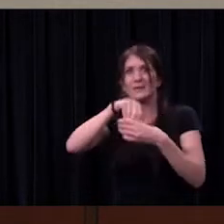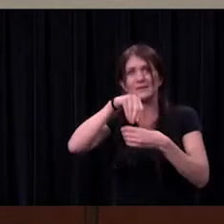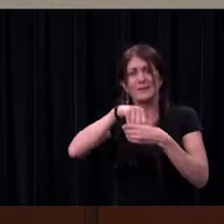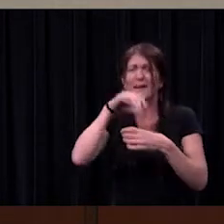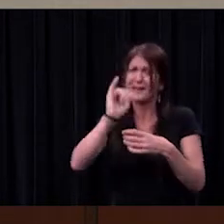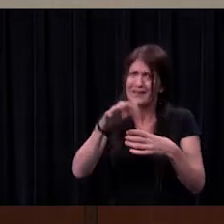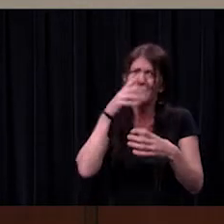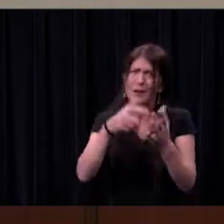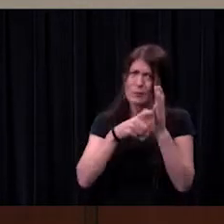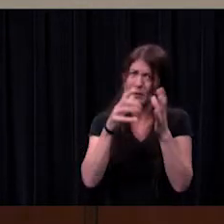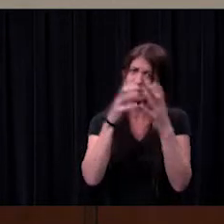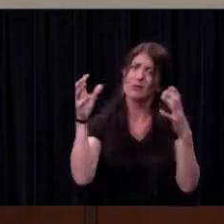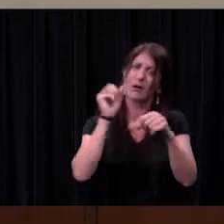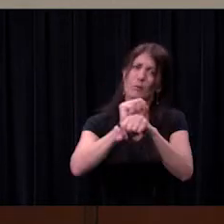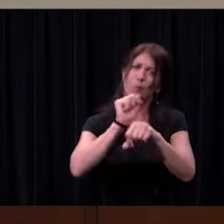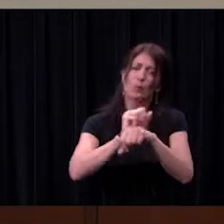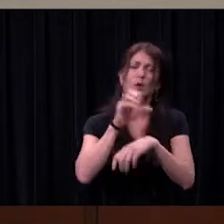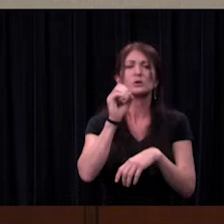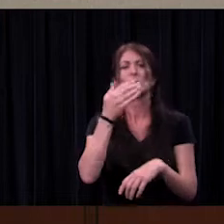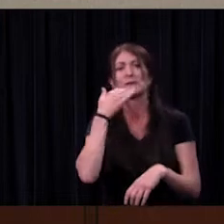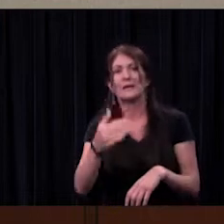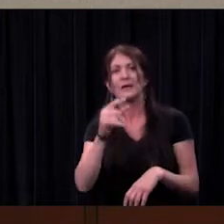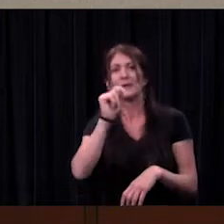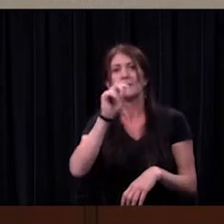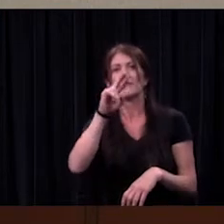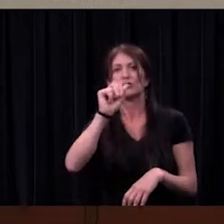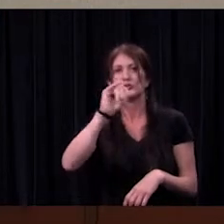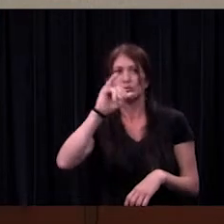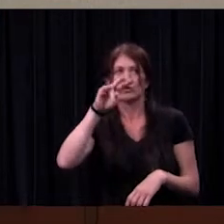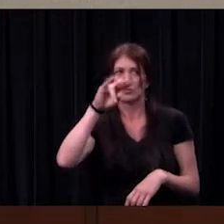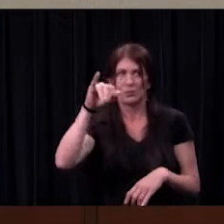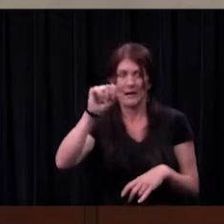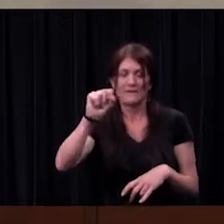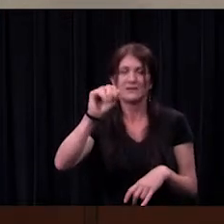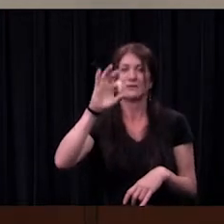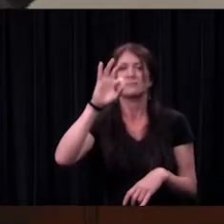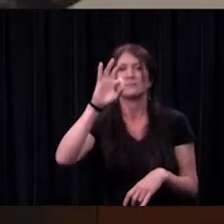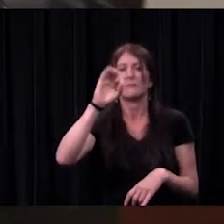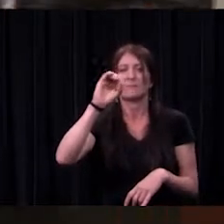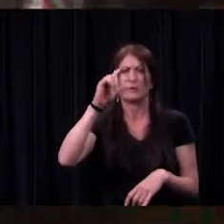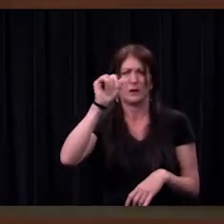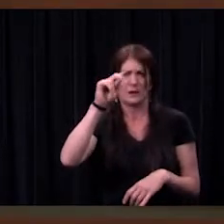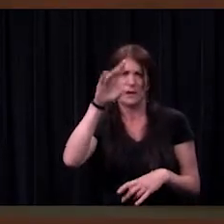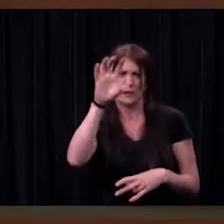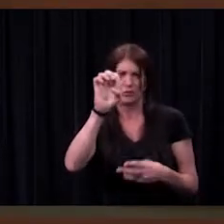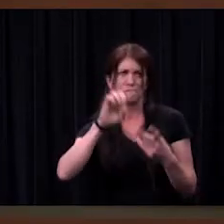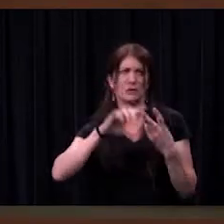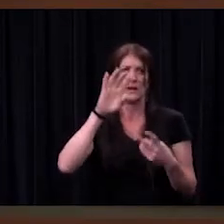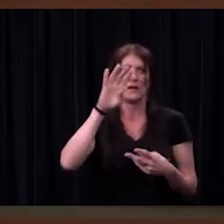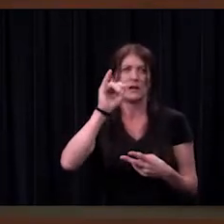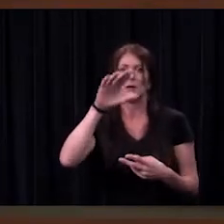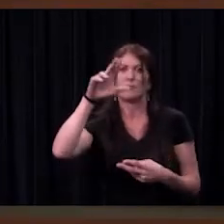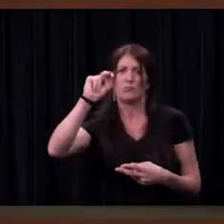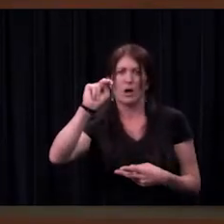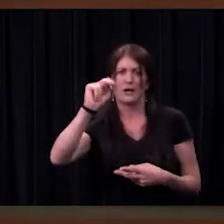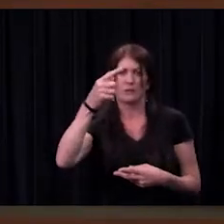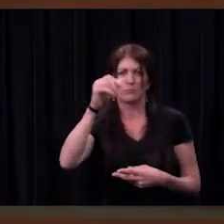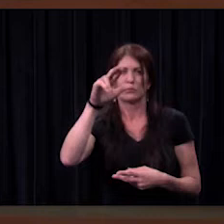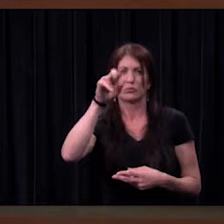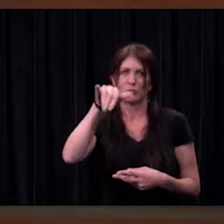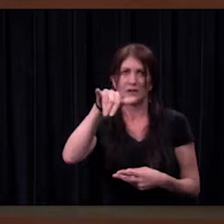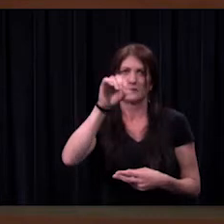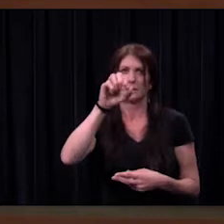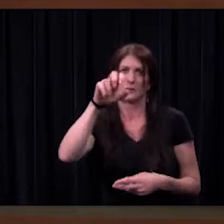cetera. So thanks to Travis Palangi, Brandon Greason, and the entire crew over there. So. They had an incredible task